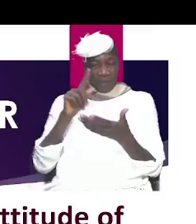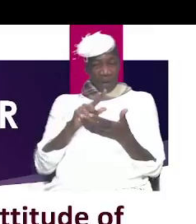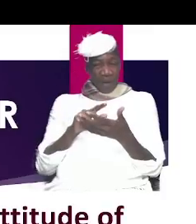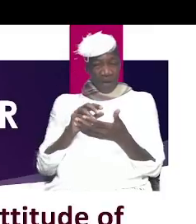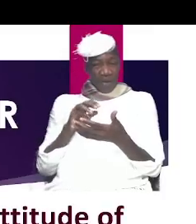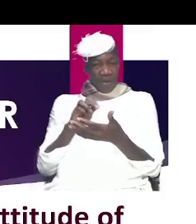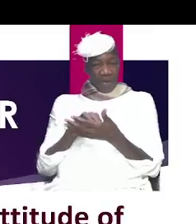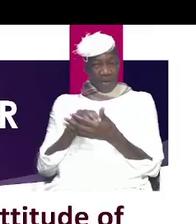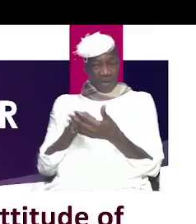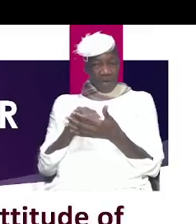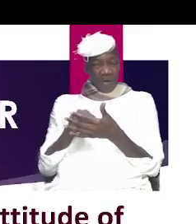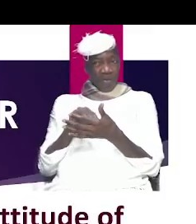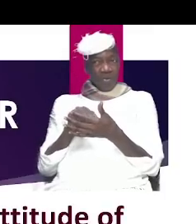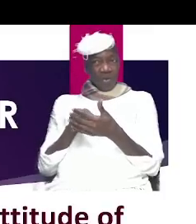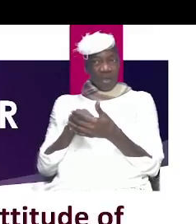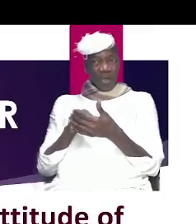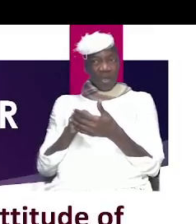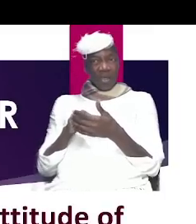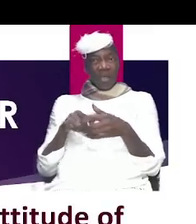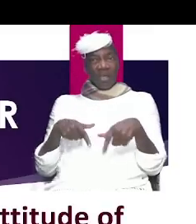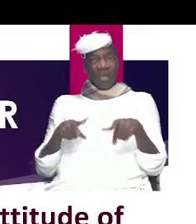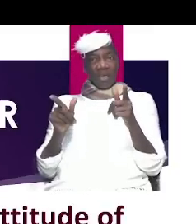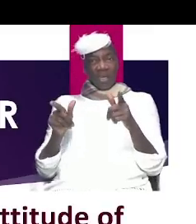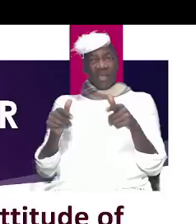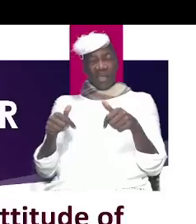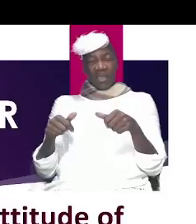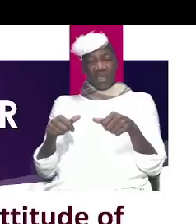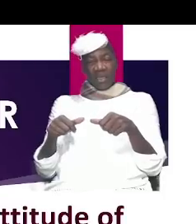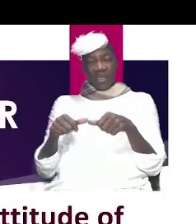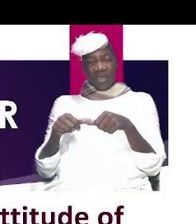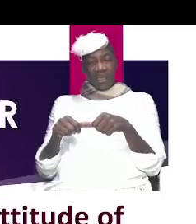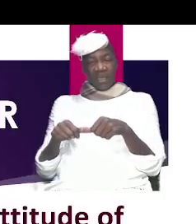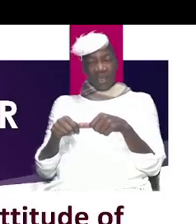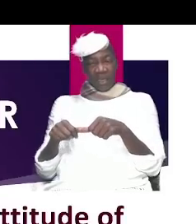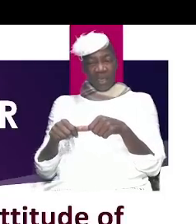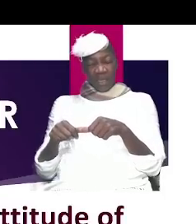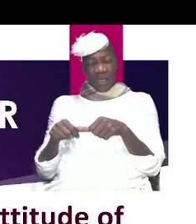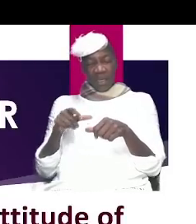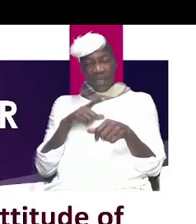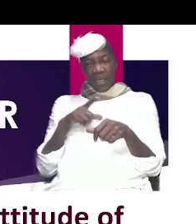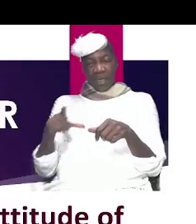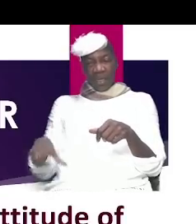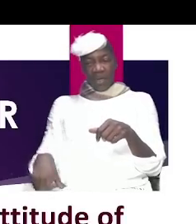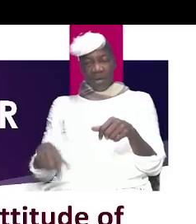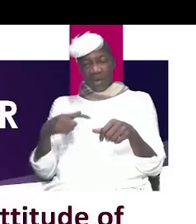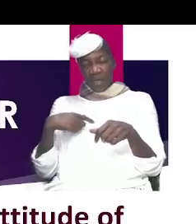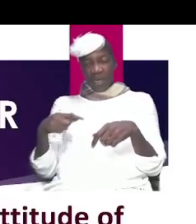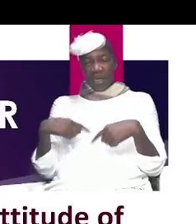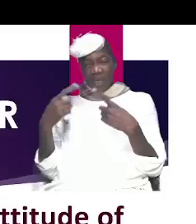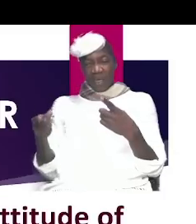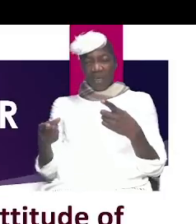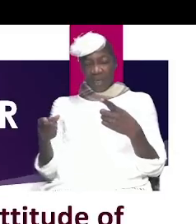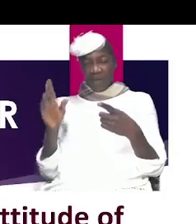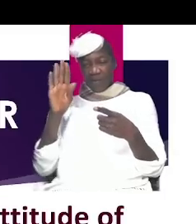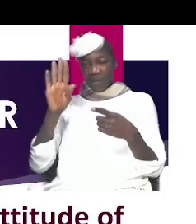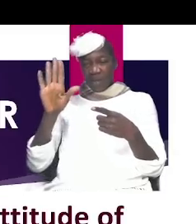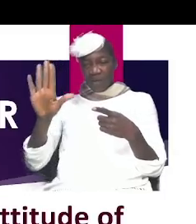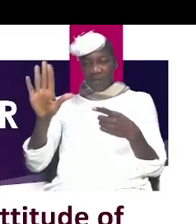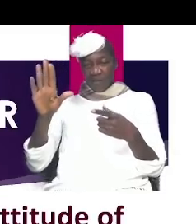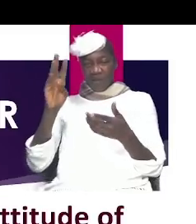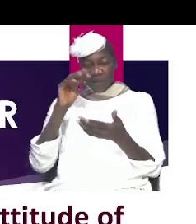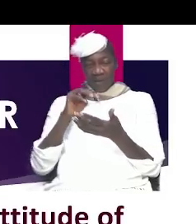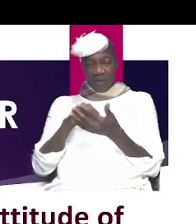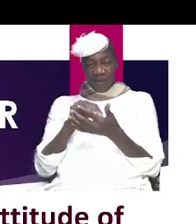$5,000 because they're gone. You make it stay. And in your mind, you feel, boy, I give $5,000, God Almighty, I shall